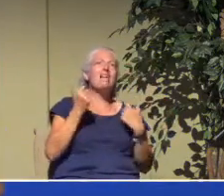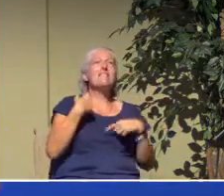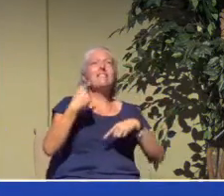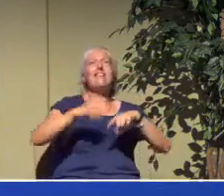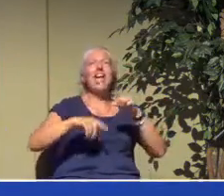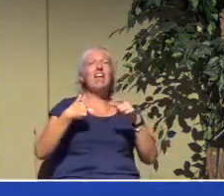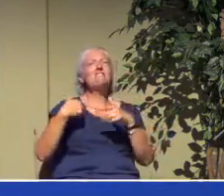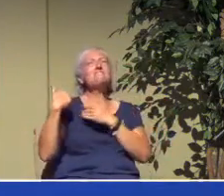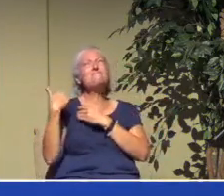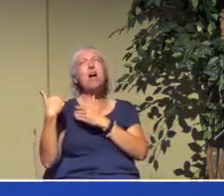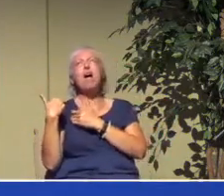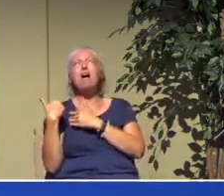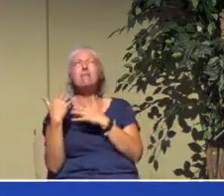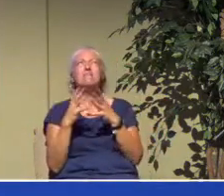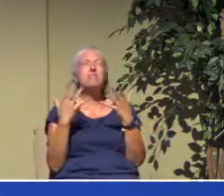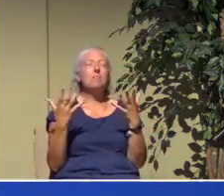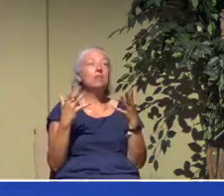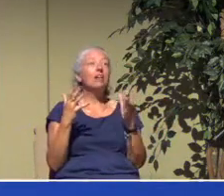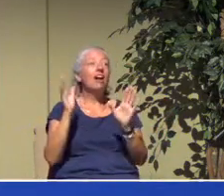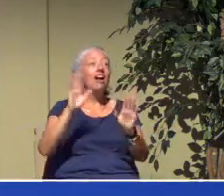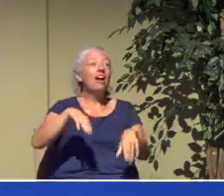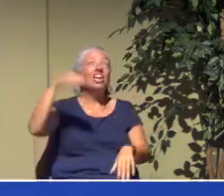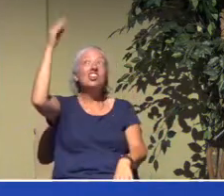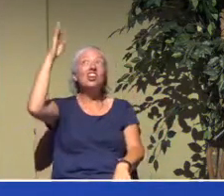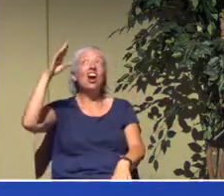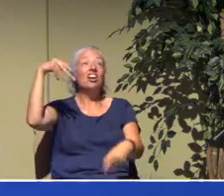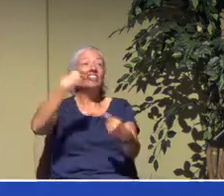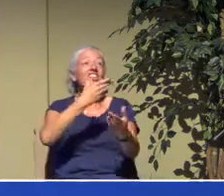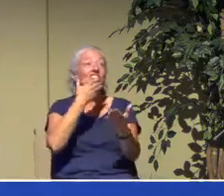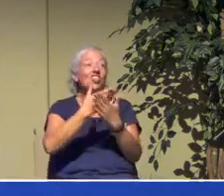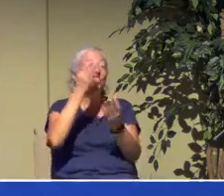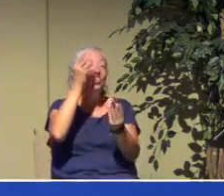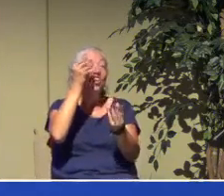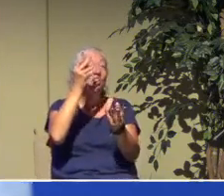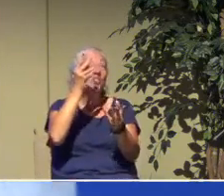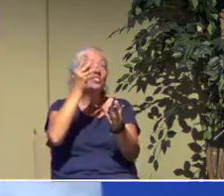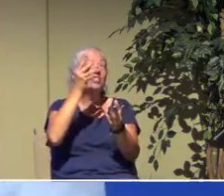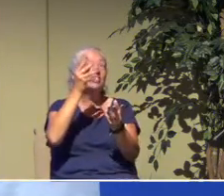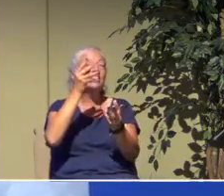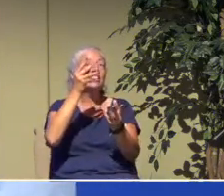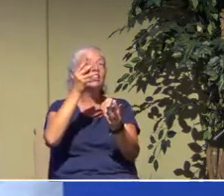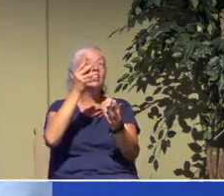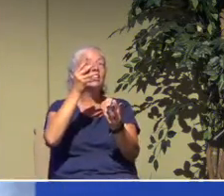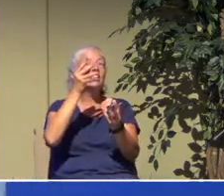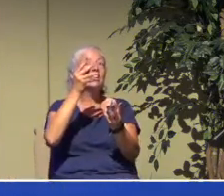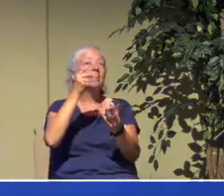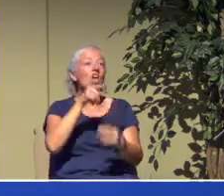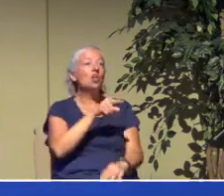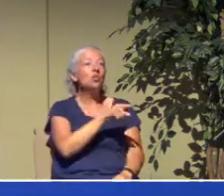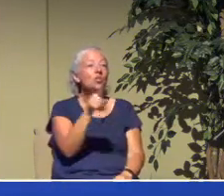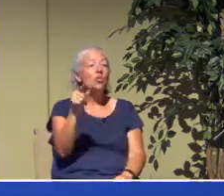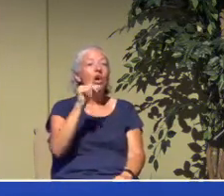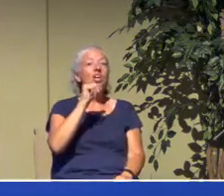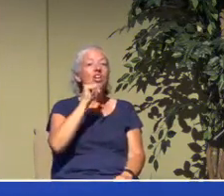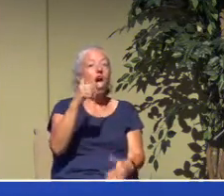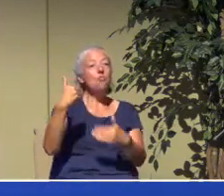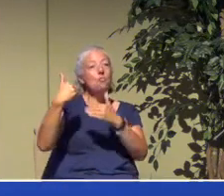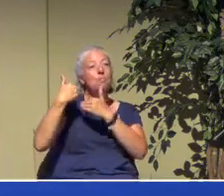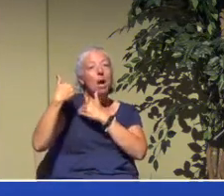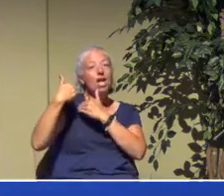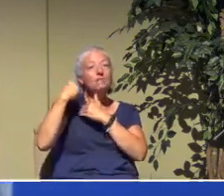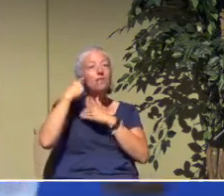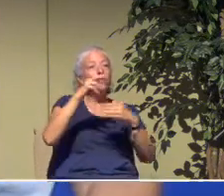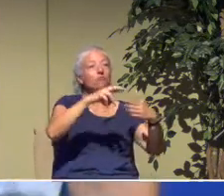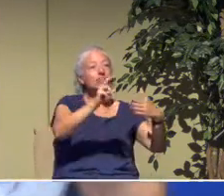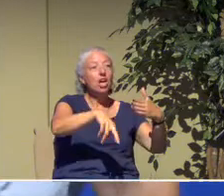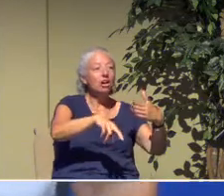responsibility, hey, good news from God, you know, Dallas Willard puts it this way, you are not responsible for outcomes.